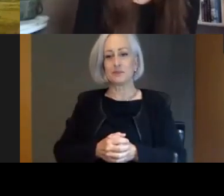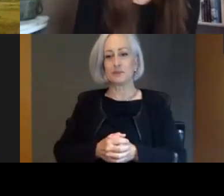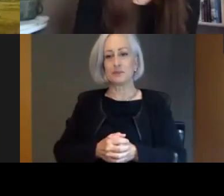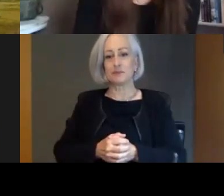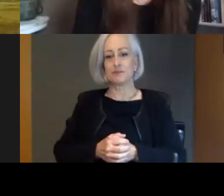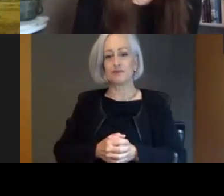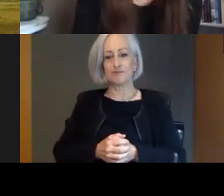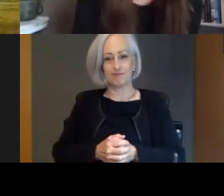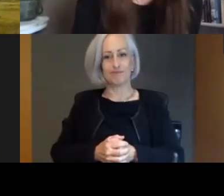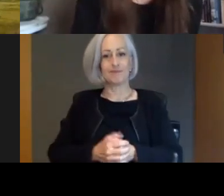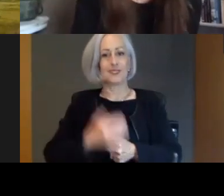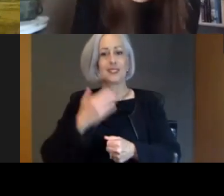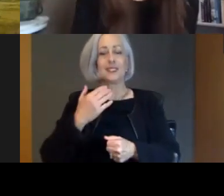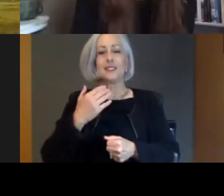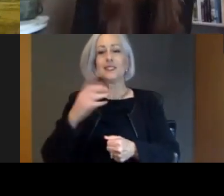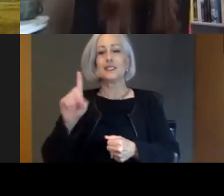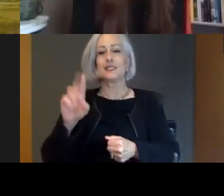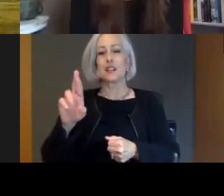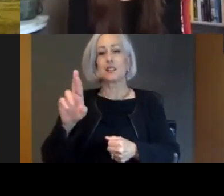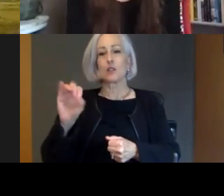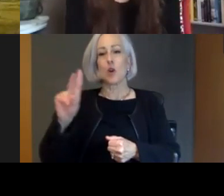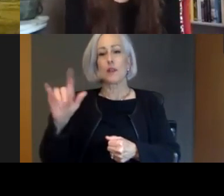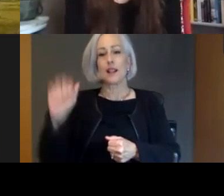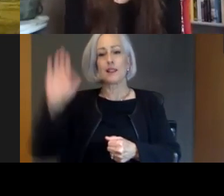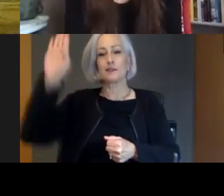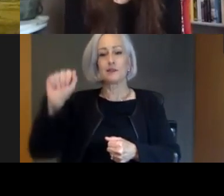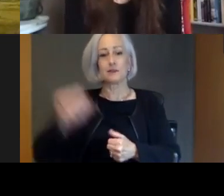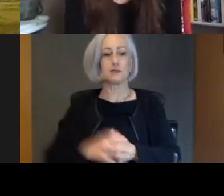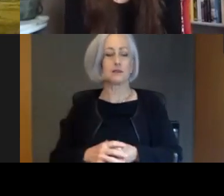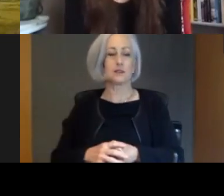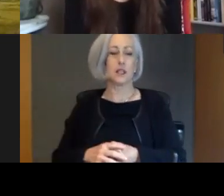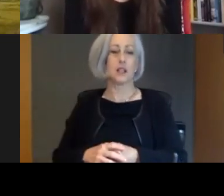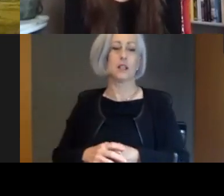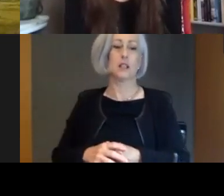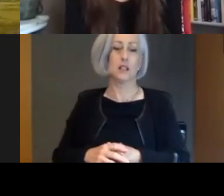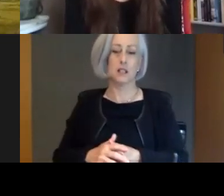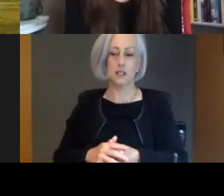I think Dr. Cominelis has his hand raised as well.